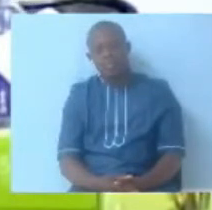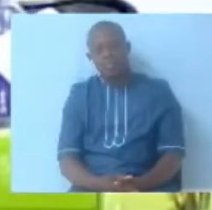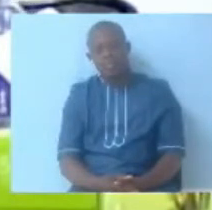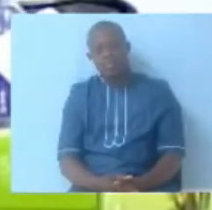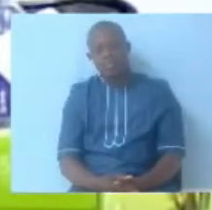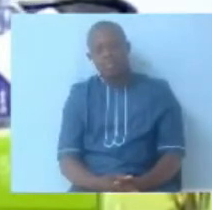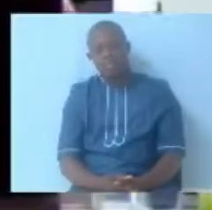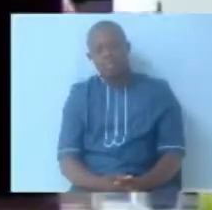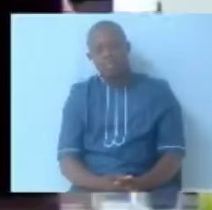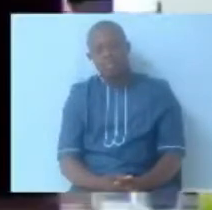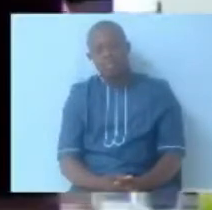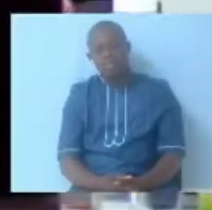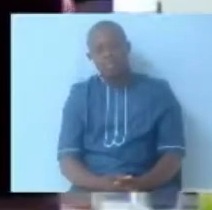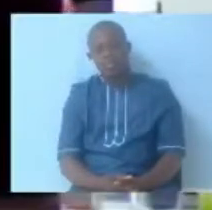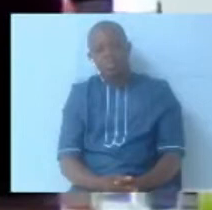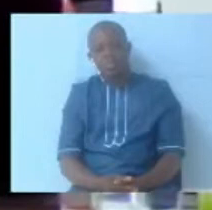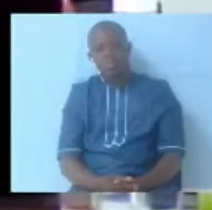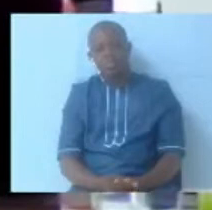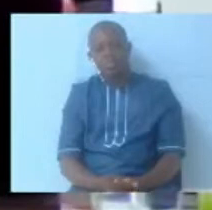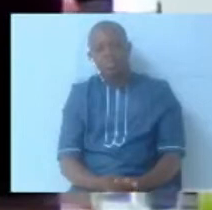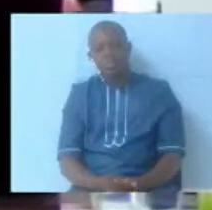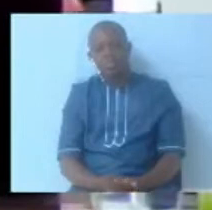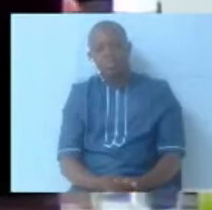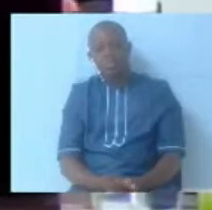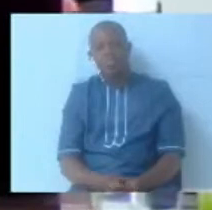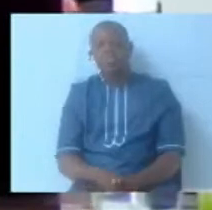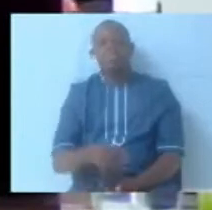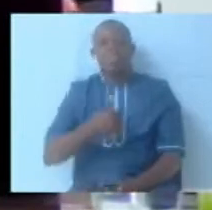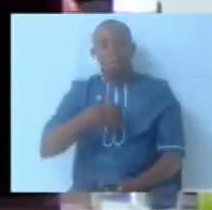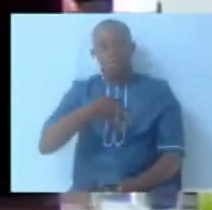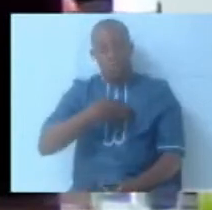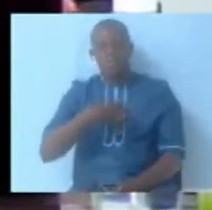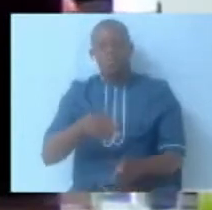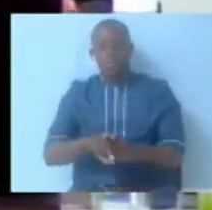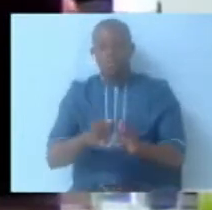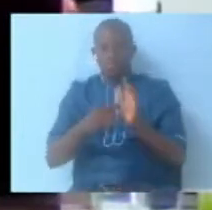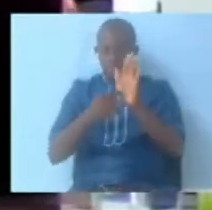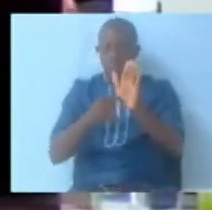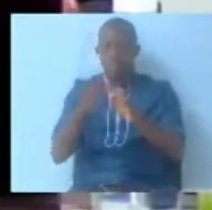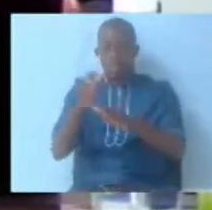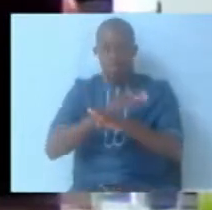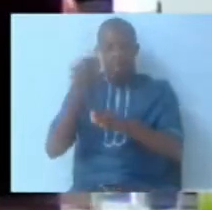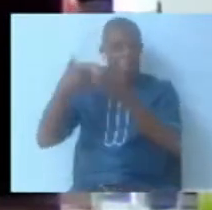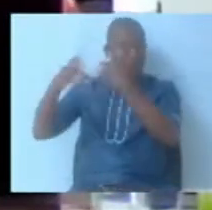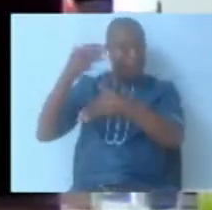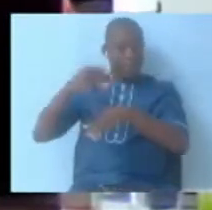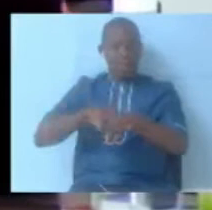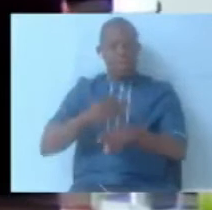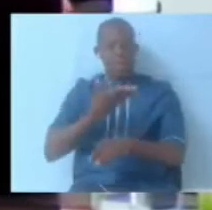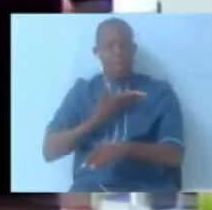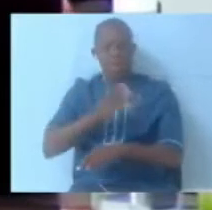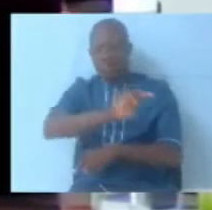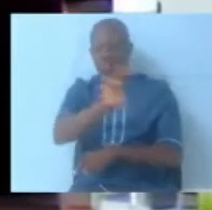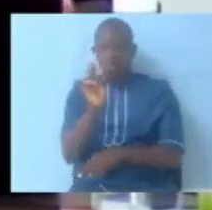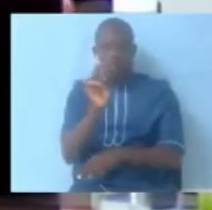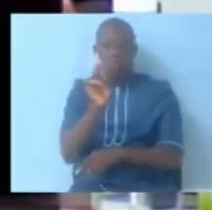And I must also. Sorry, Mr. Touray, for interrupting you. I just wanted to bring out the point that at that time there was no requirement for you to sit to the bar